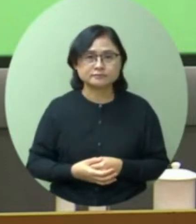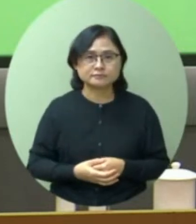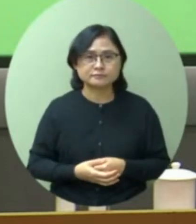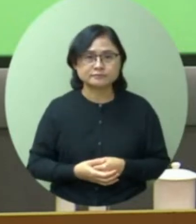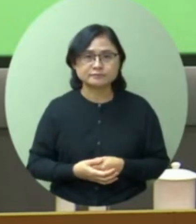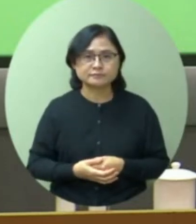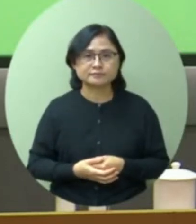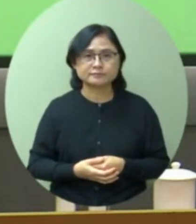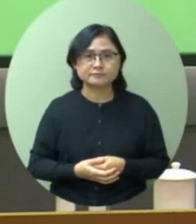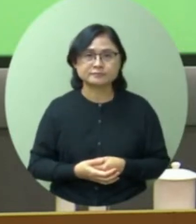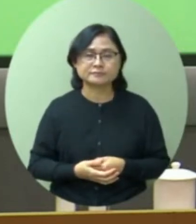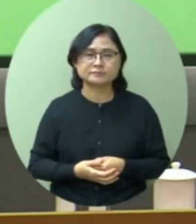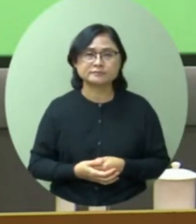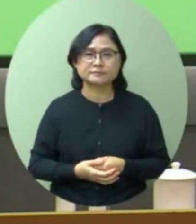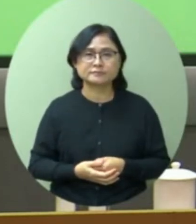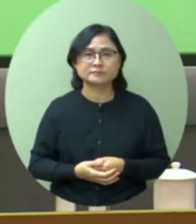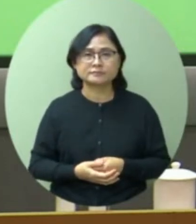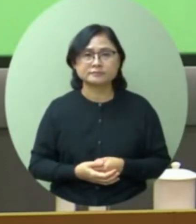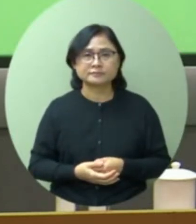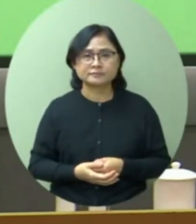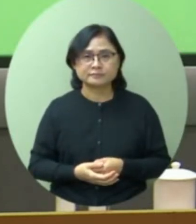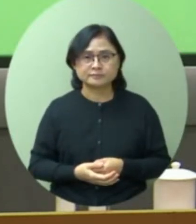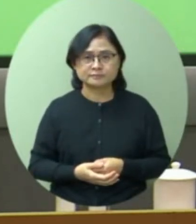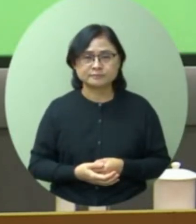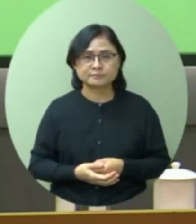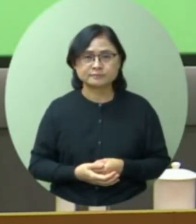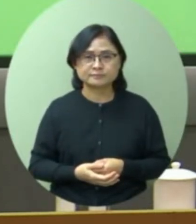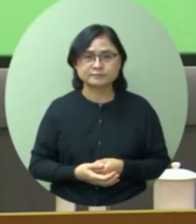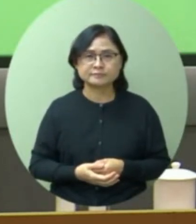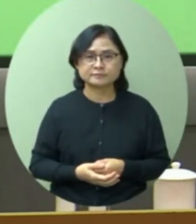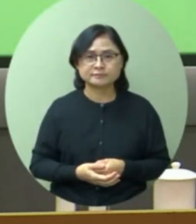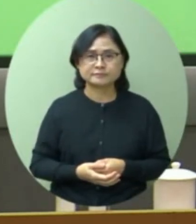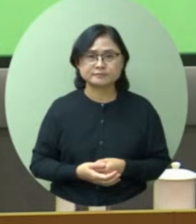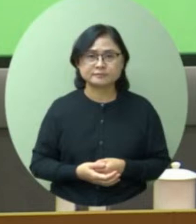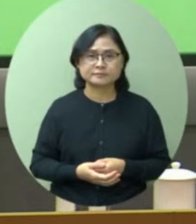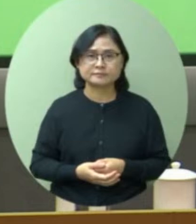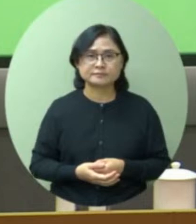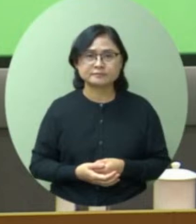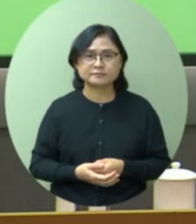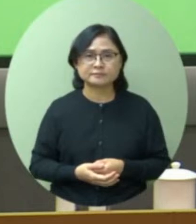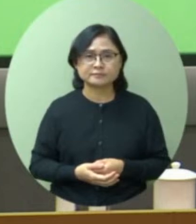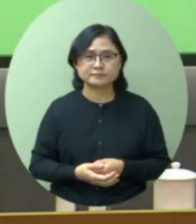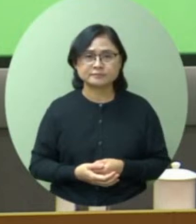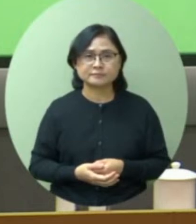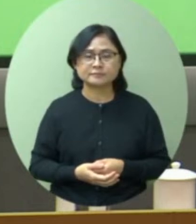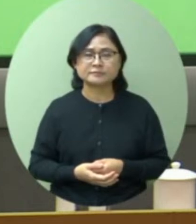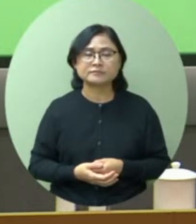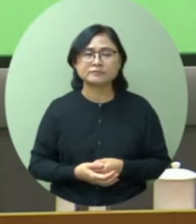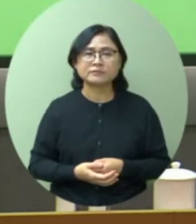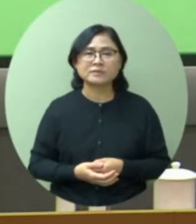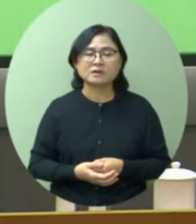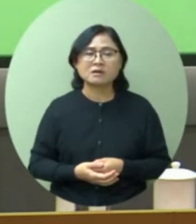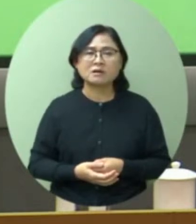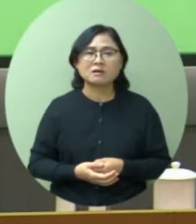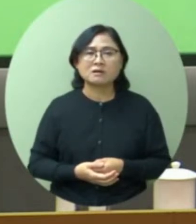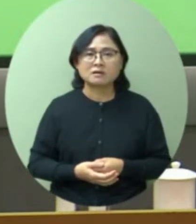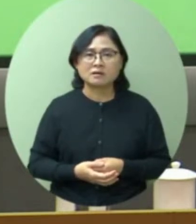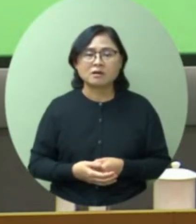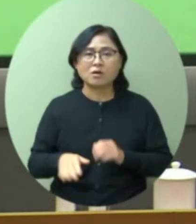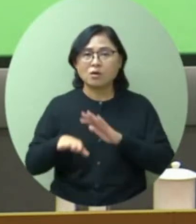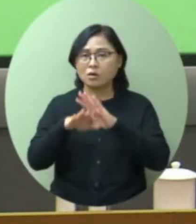we allow the mortgage rate to go back to 70% for all kinds of